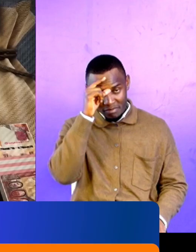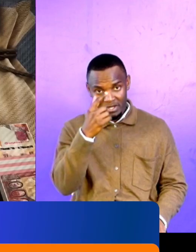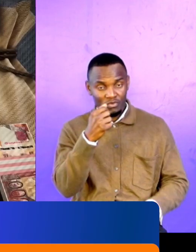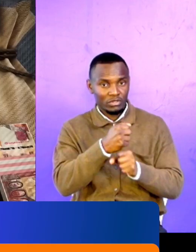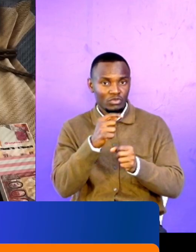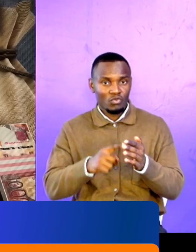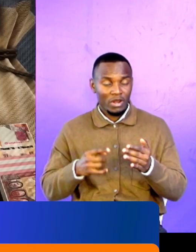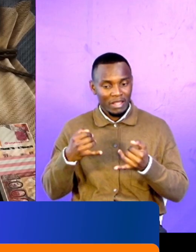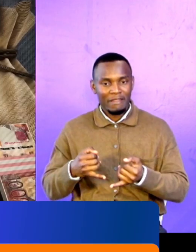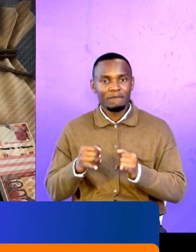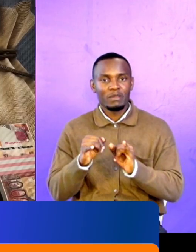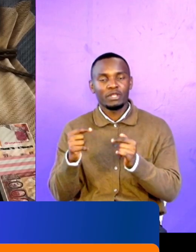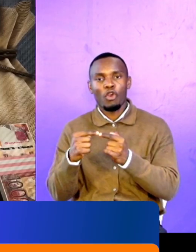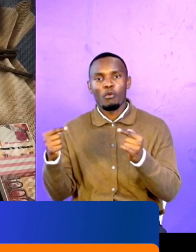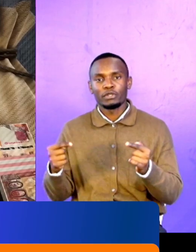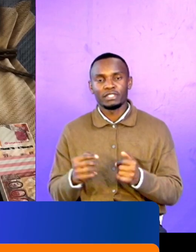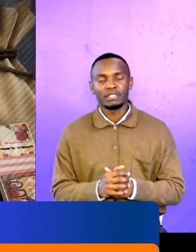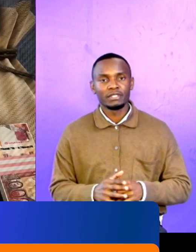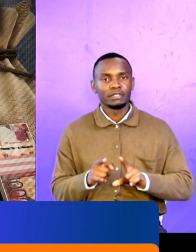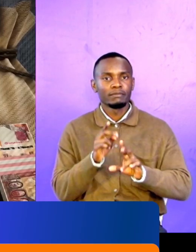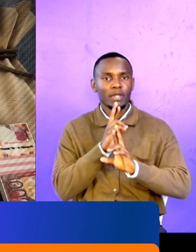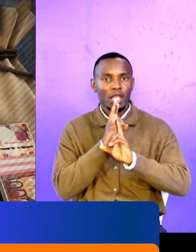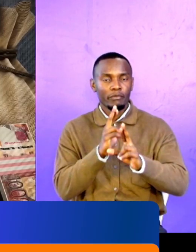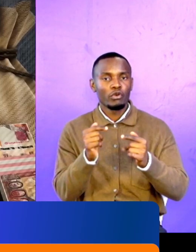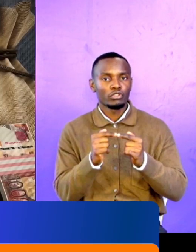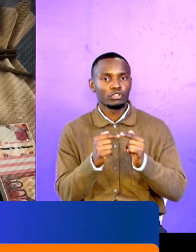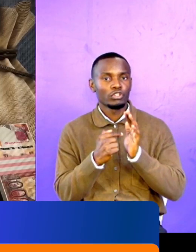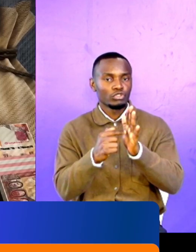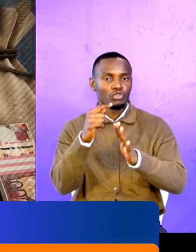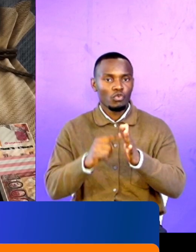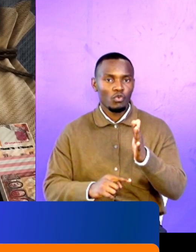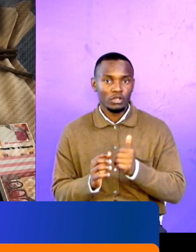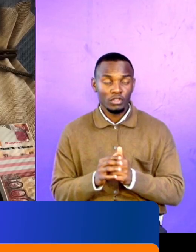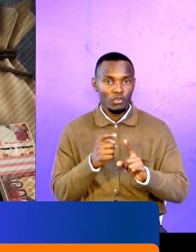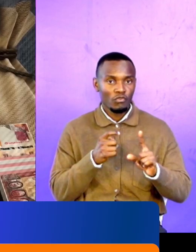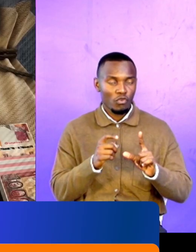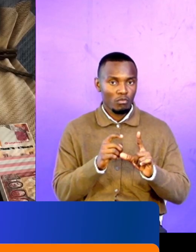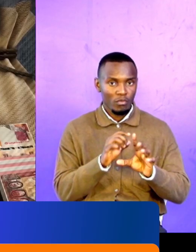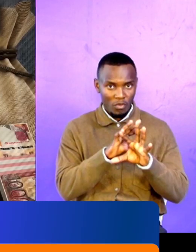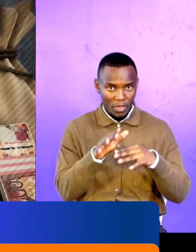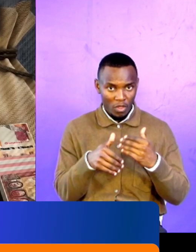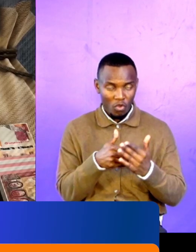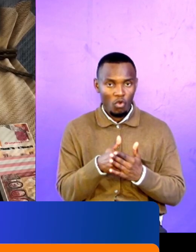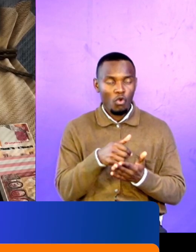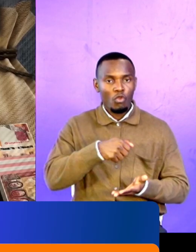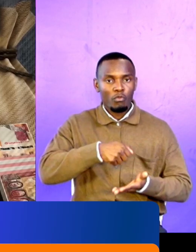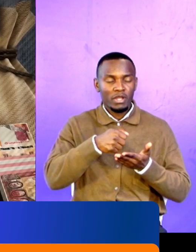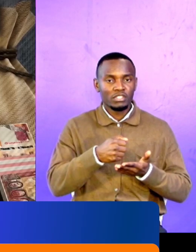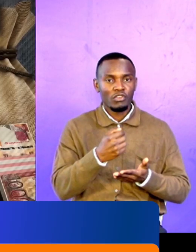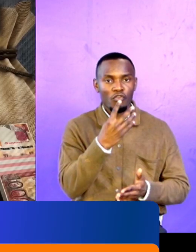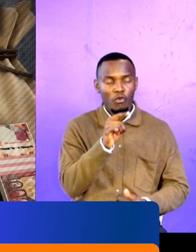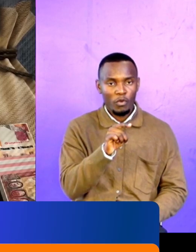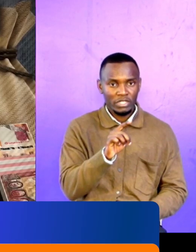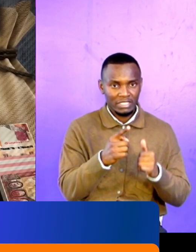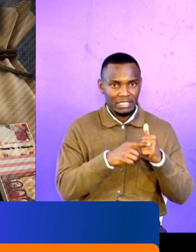the contrary. Now, the report showed that out of its total budget of 4.6 billion, Harambee House spent